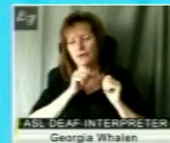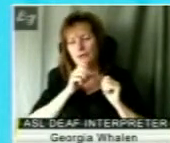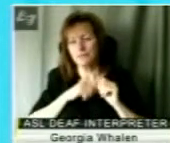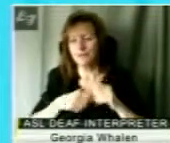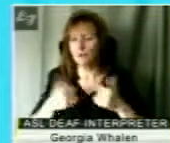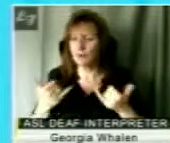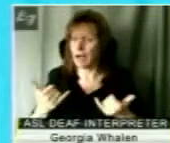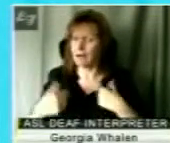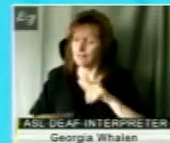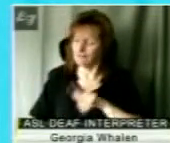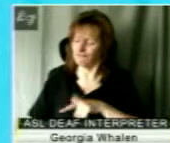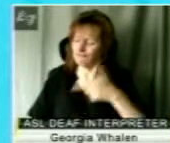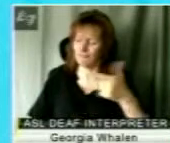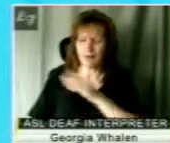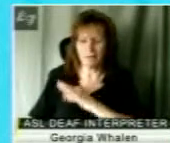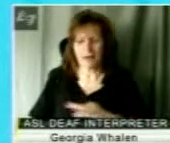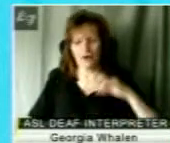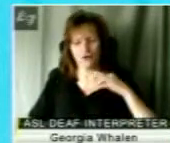Mayor.